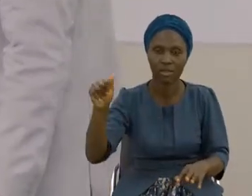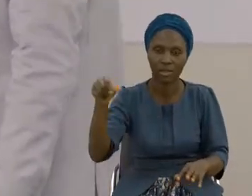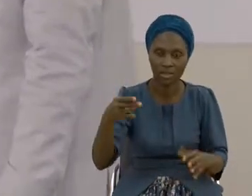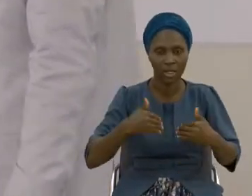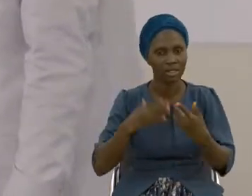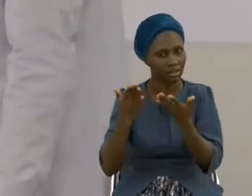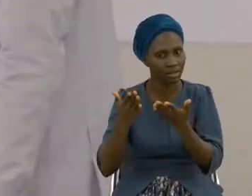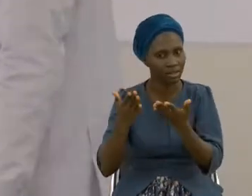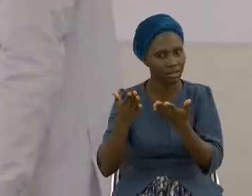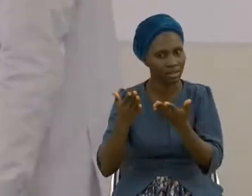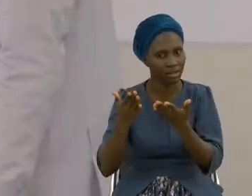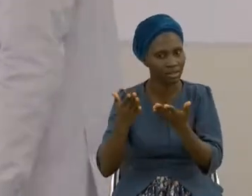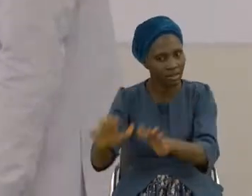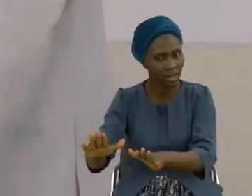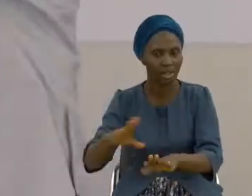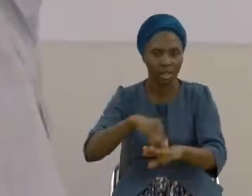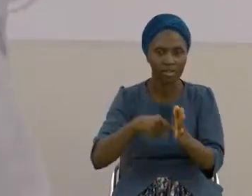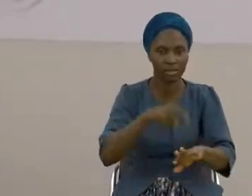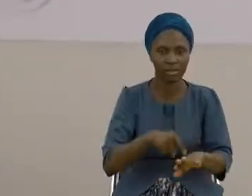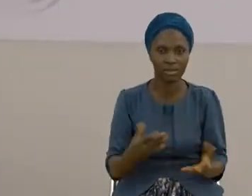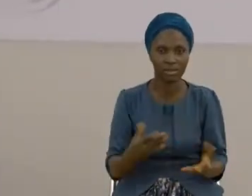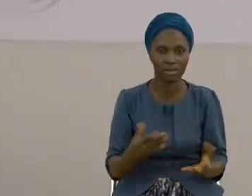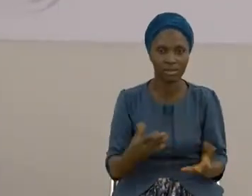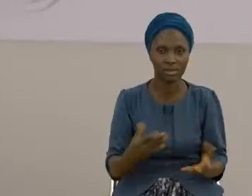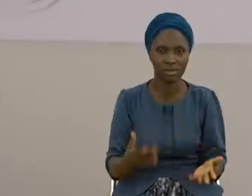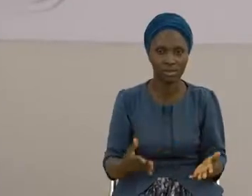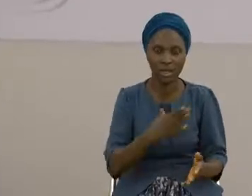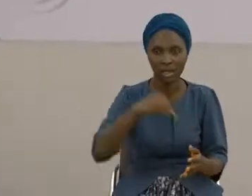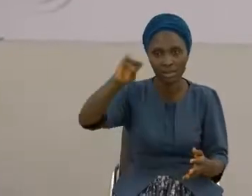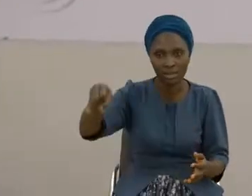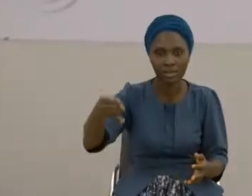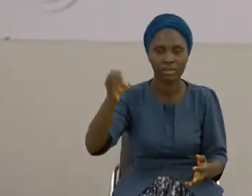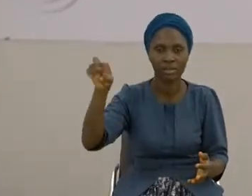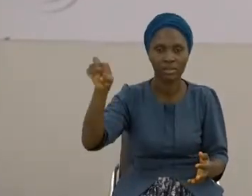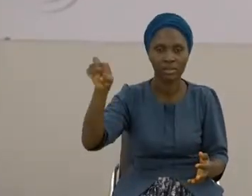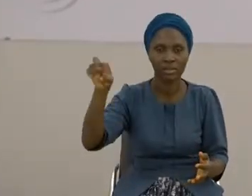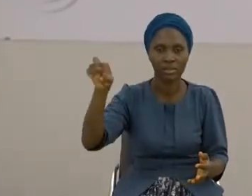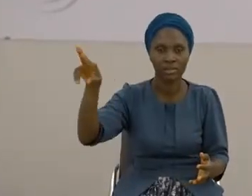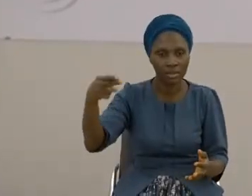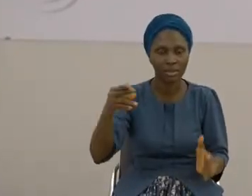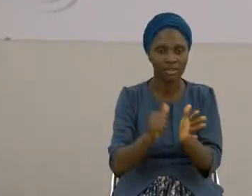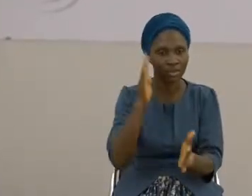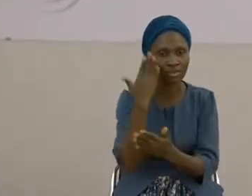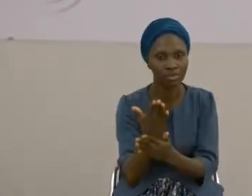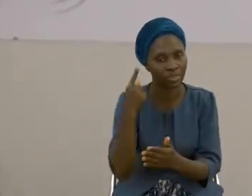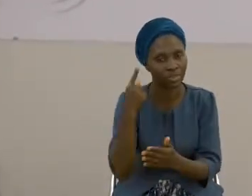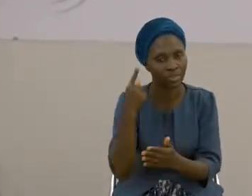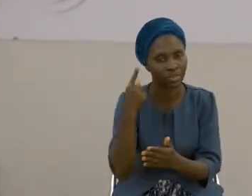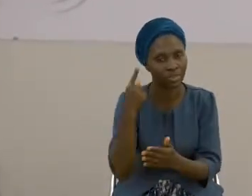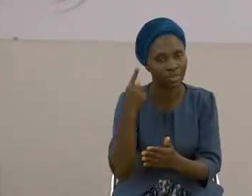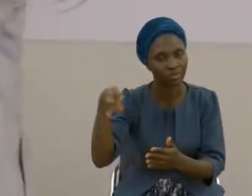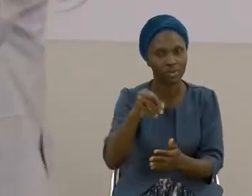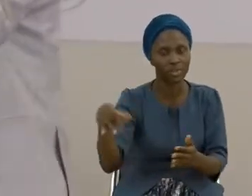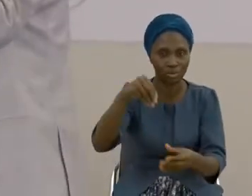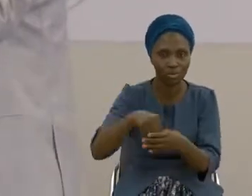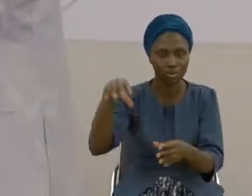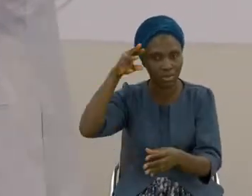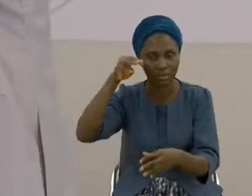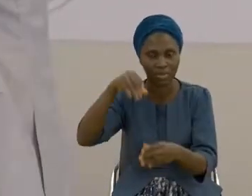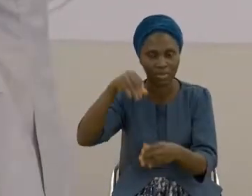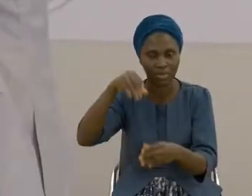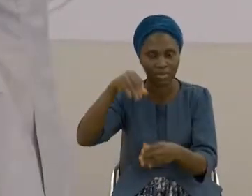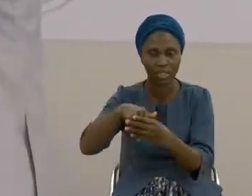put him in the dungeon and now there is no to plead thy cause that thou